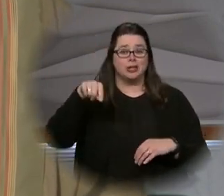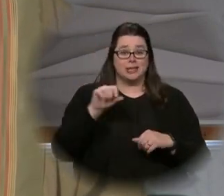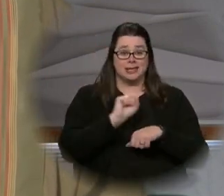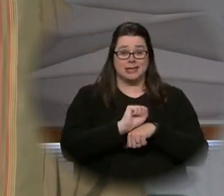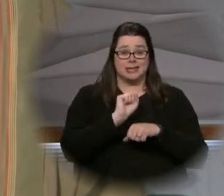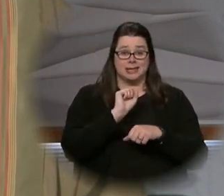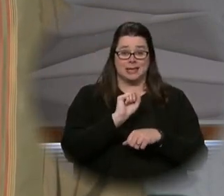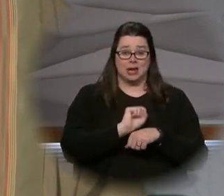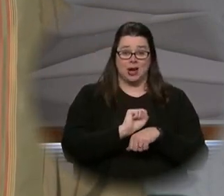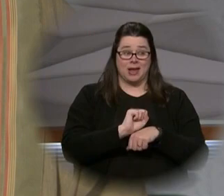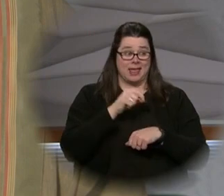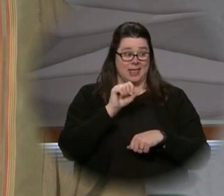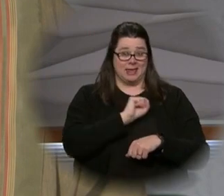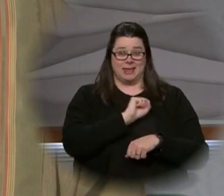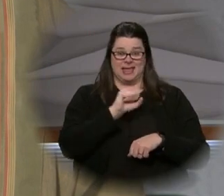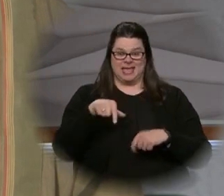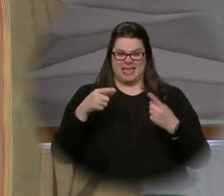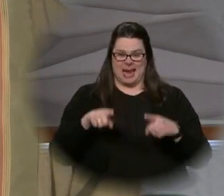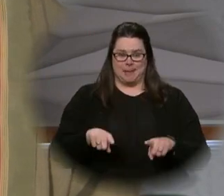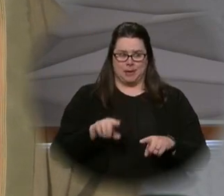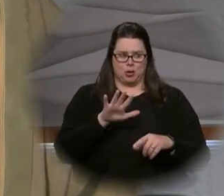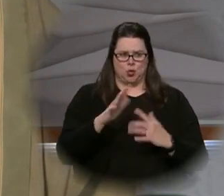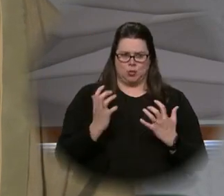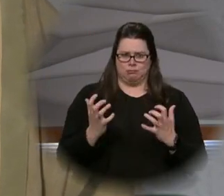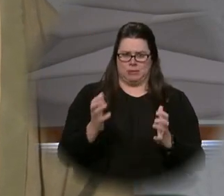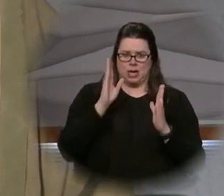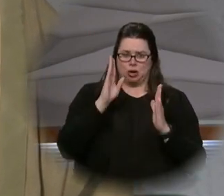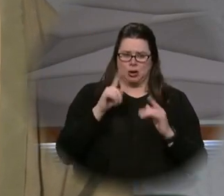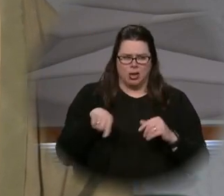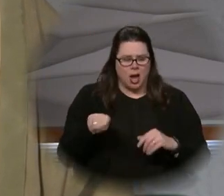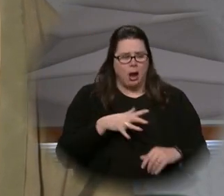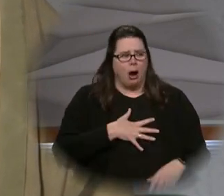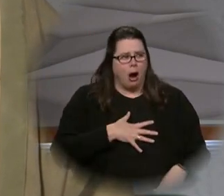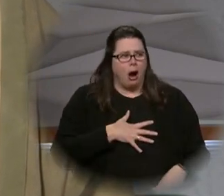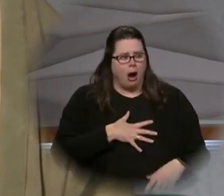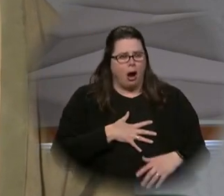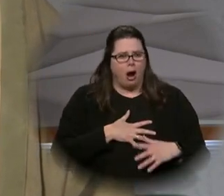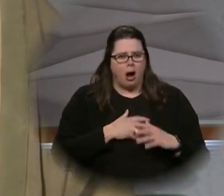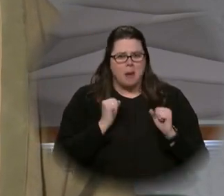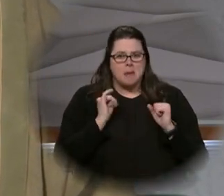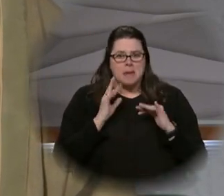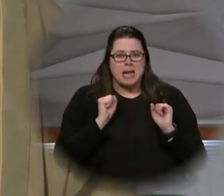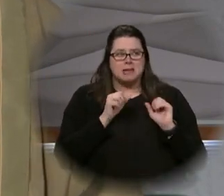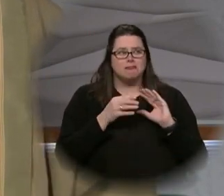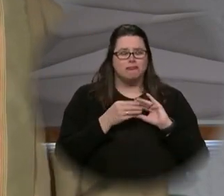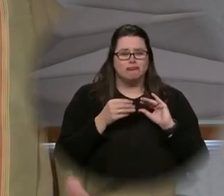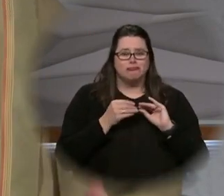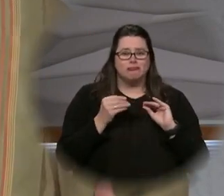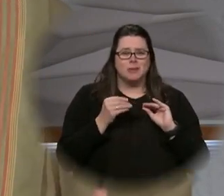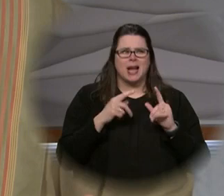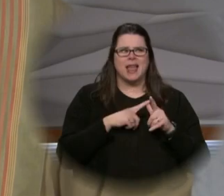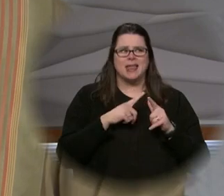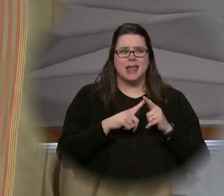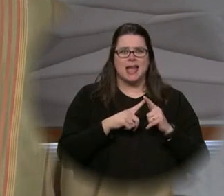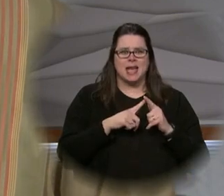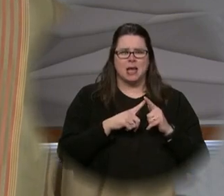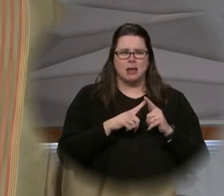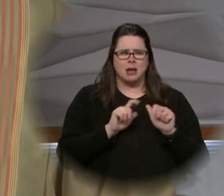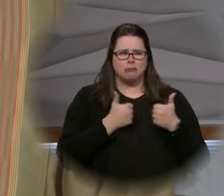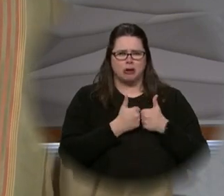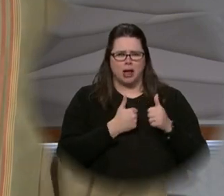in your hearing." They were amazed at the gracious words that came from his mouth. And then they took him to